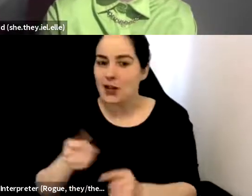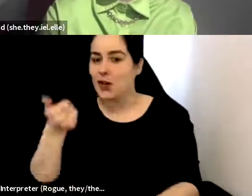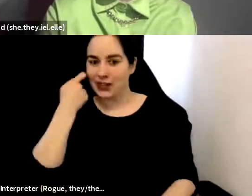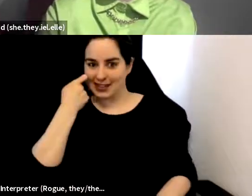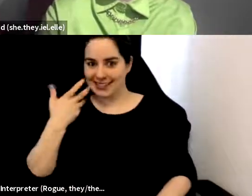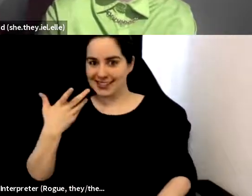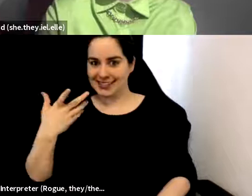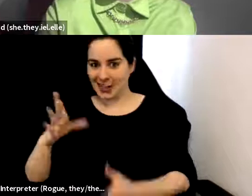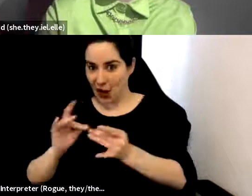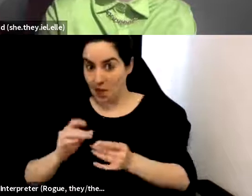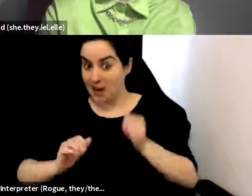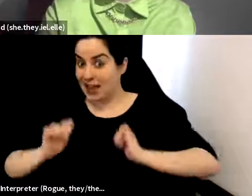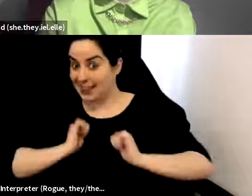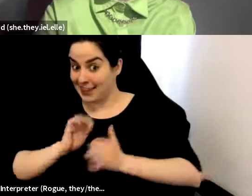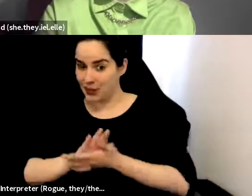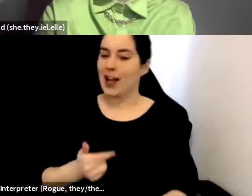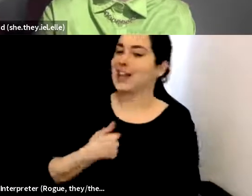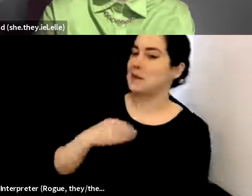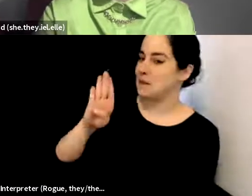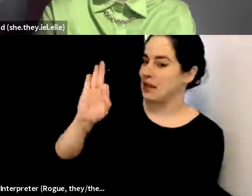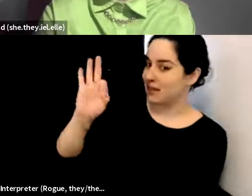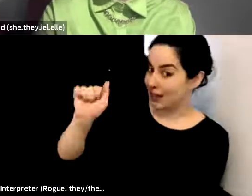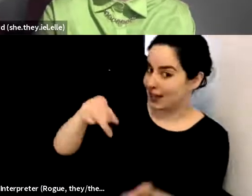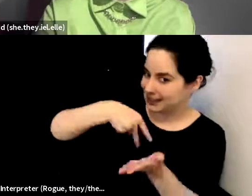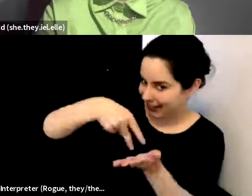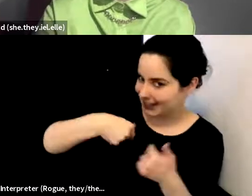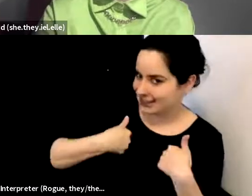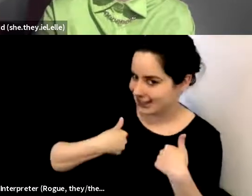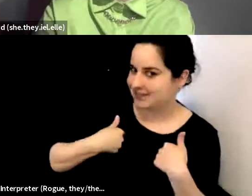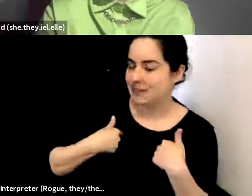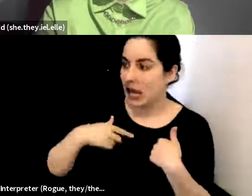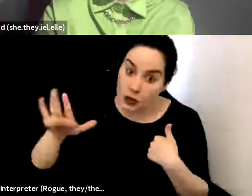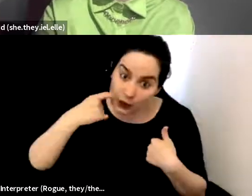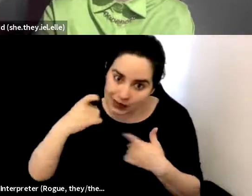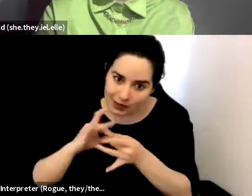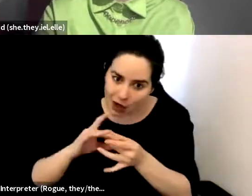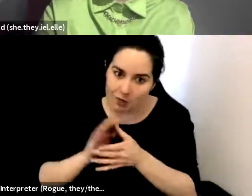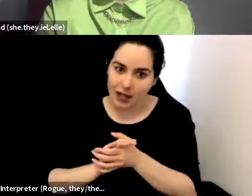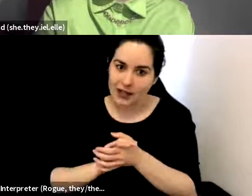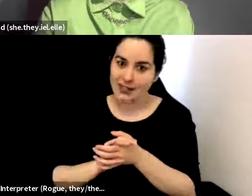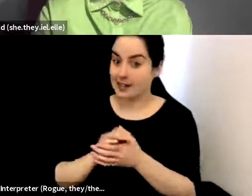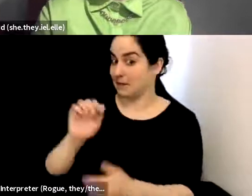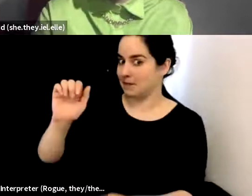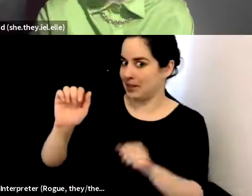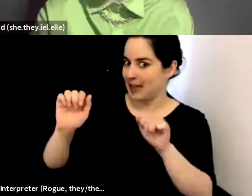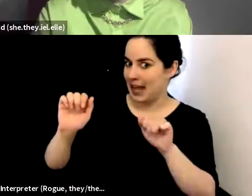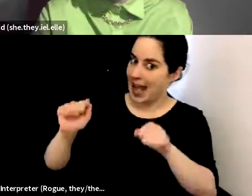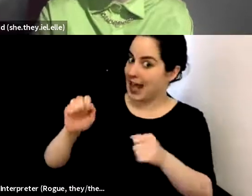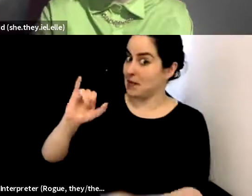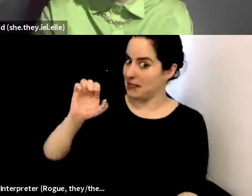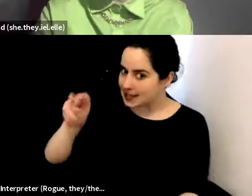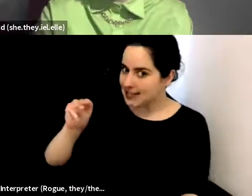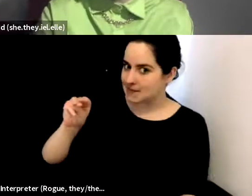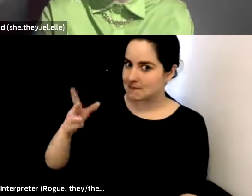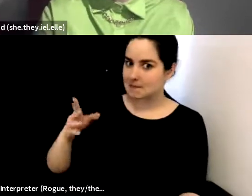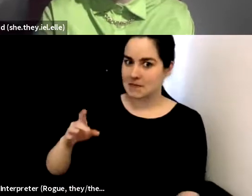did my Bachelor of Fine Arts in dance. And I think about what you're talking about inside of ableism and how to